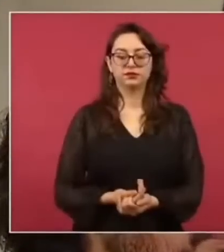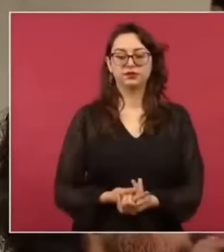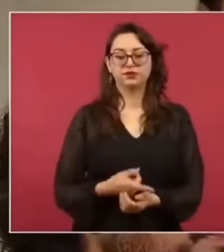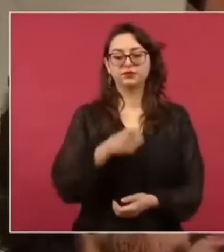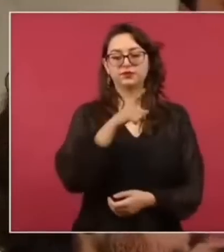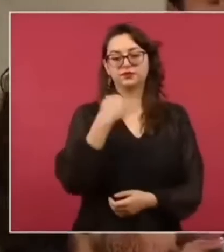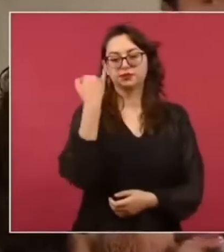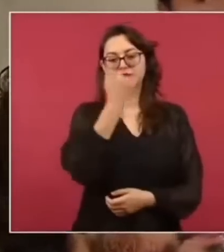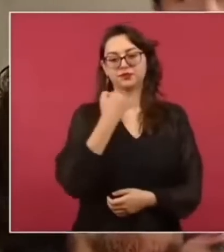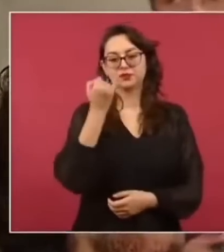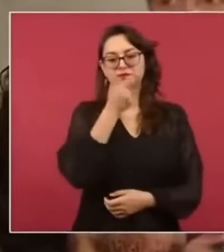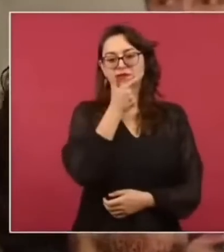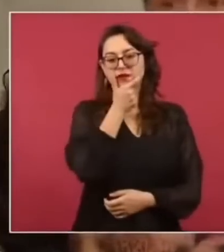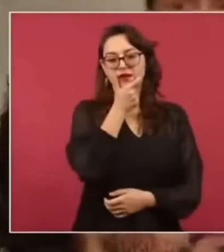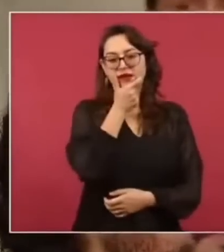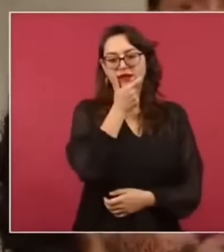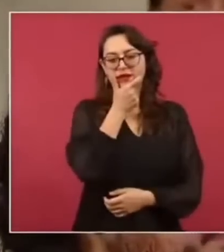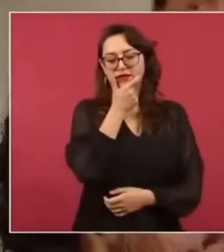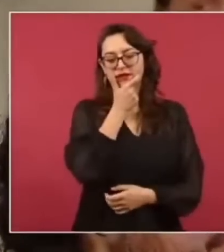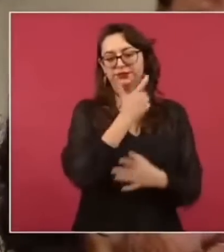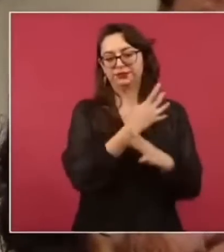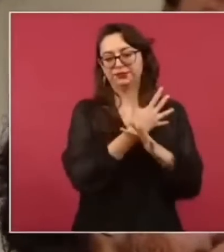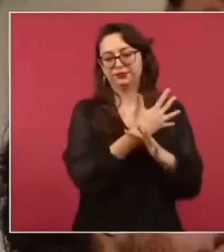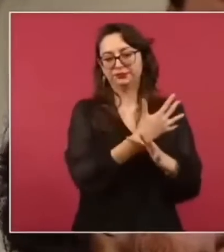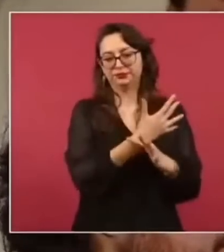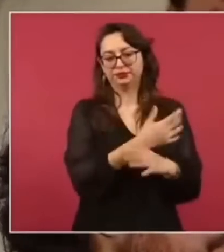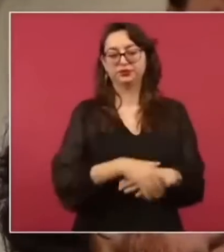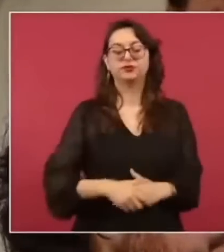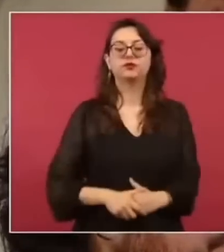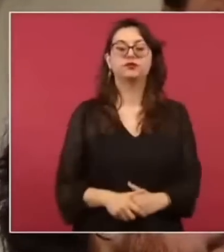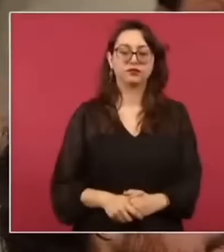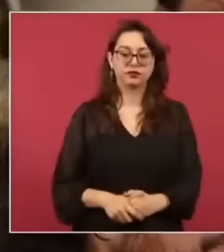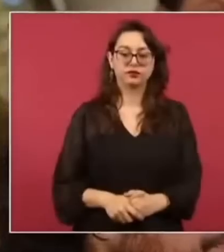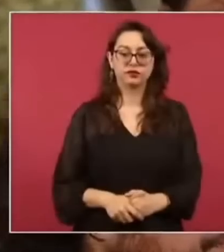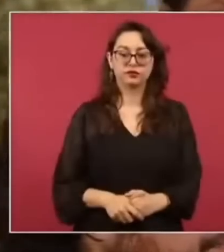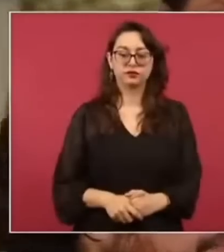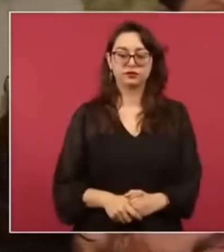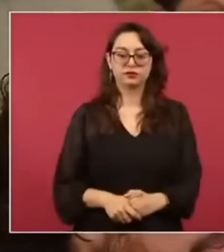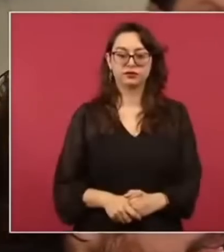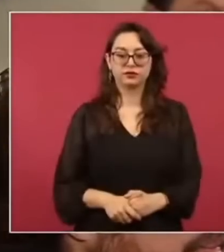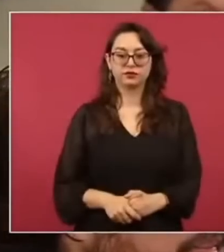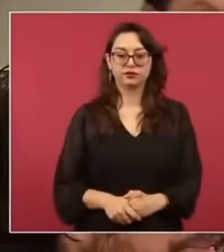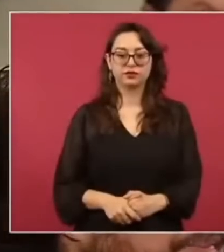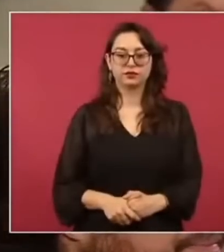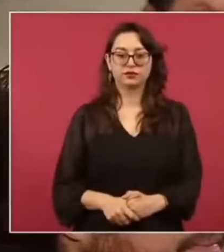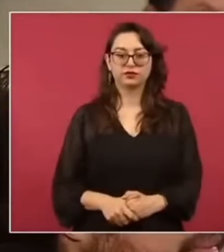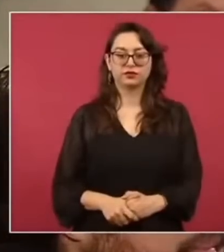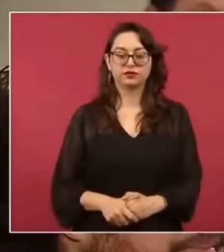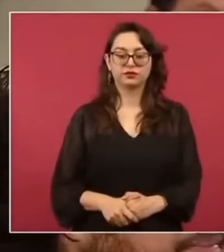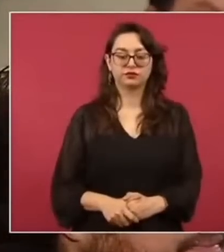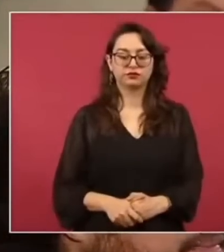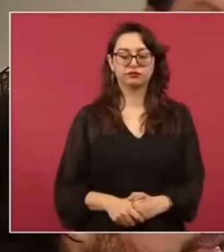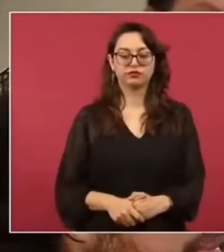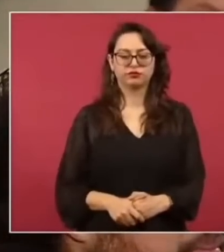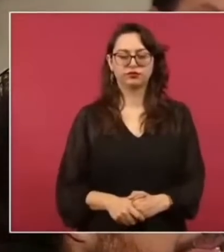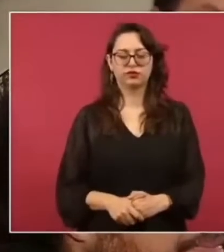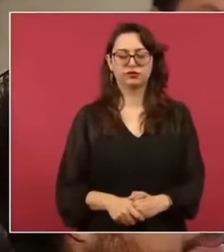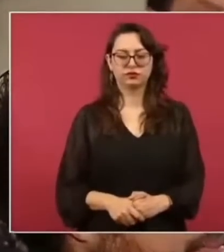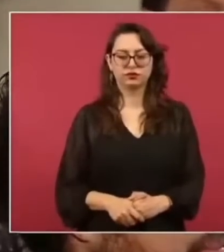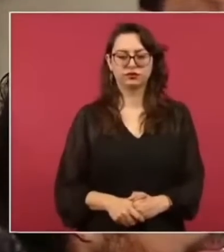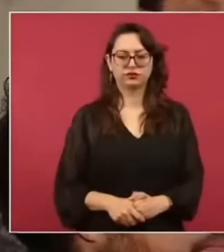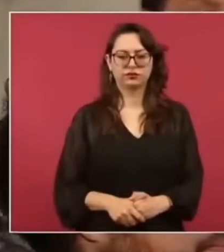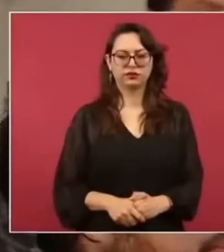terrorist organizations. But with regard to the issue of violence, the vast majority of all guns recovered on Mexican soil,